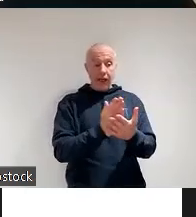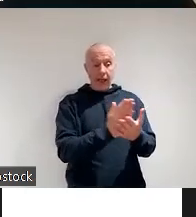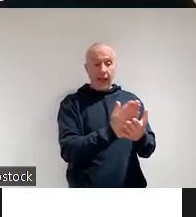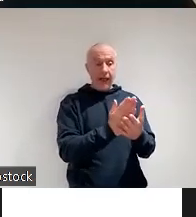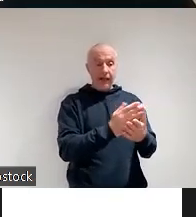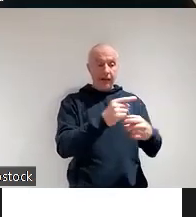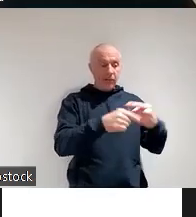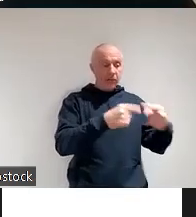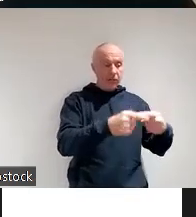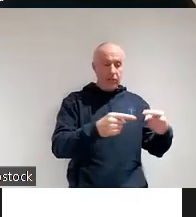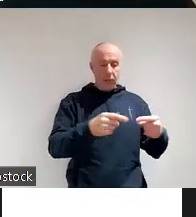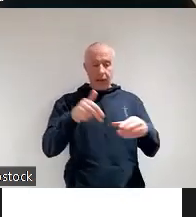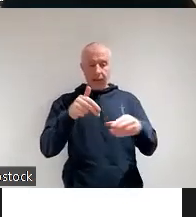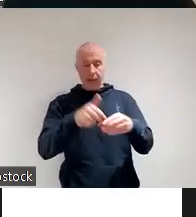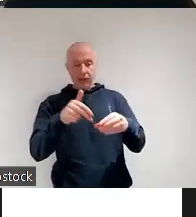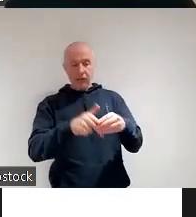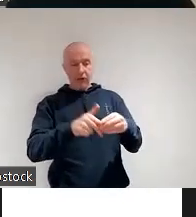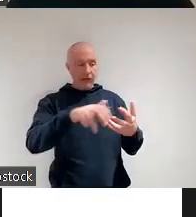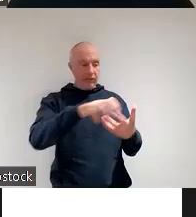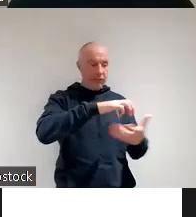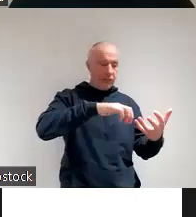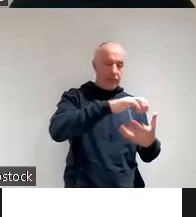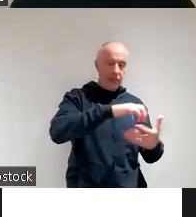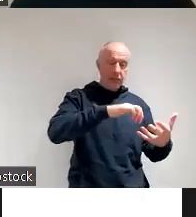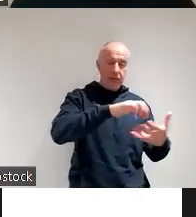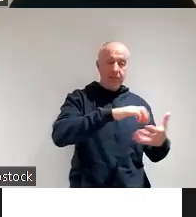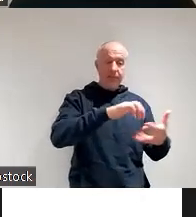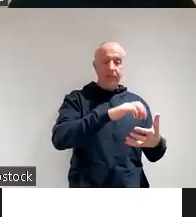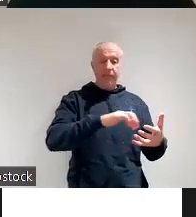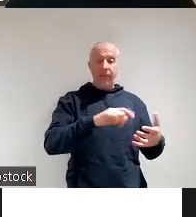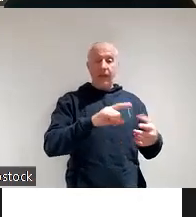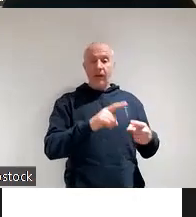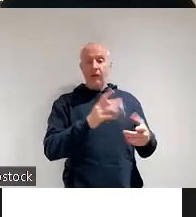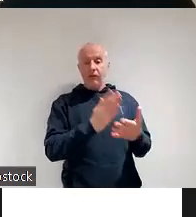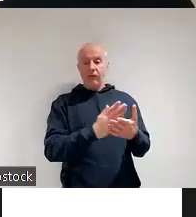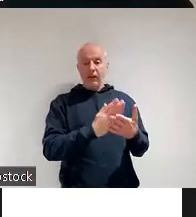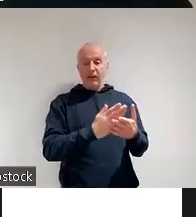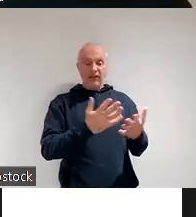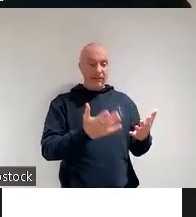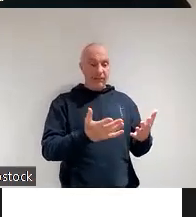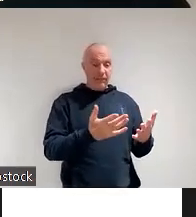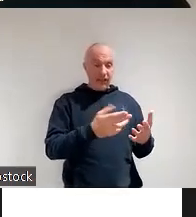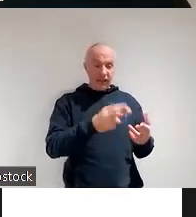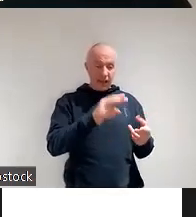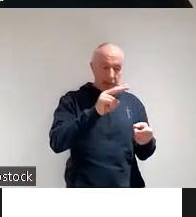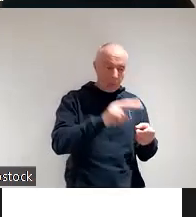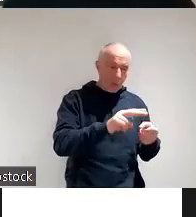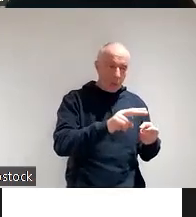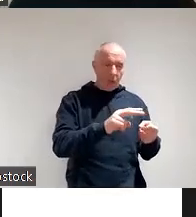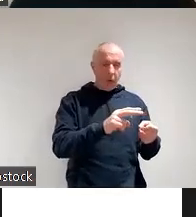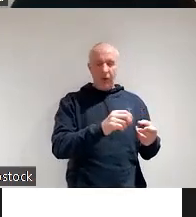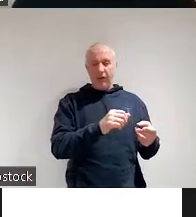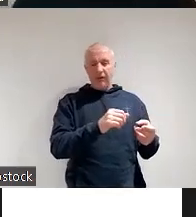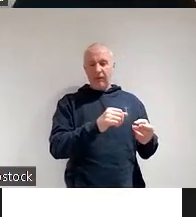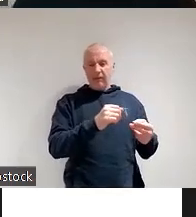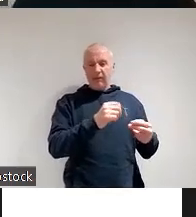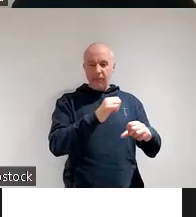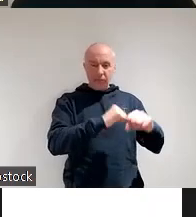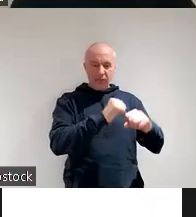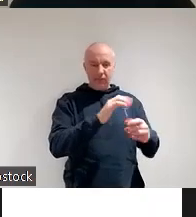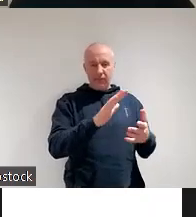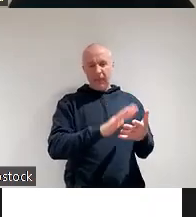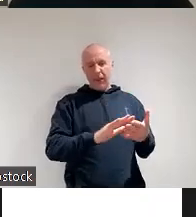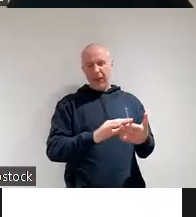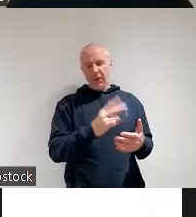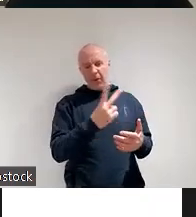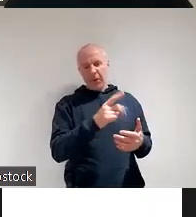the gasoline motor. But the range is very, very small. We're talking about probably only 2 to 3 miles.